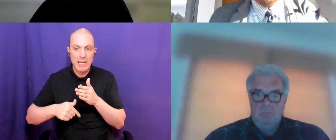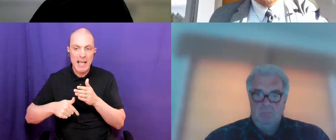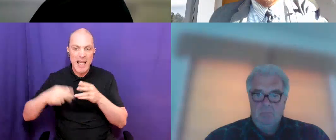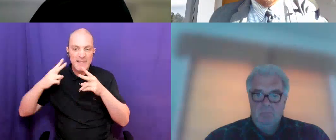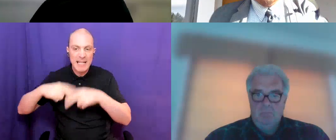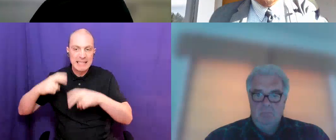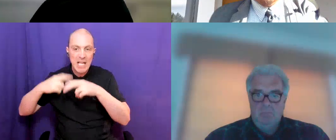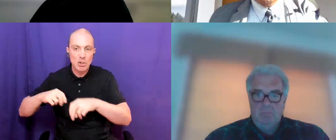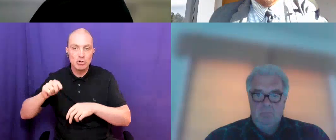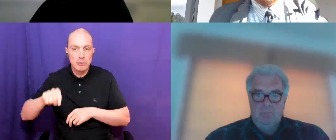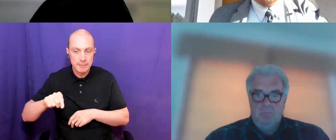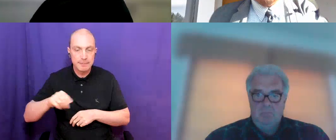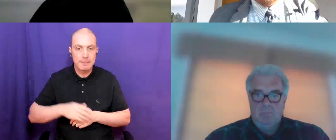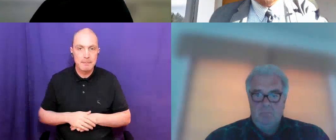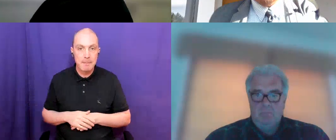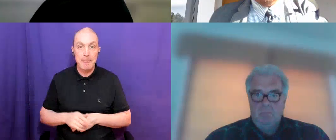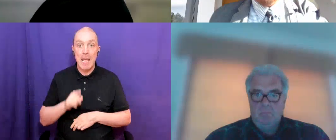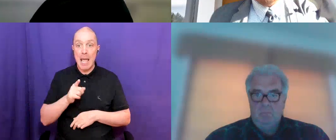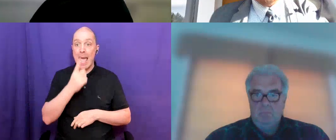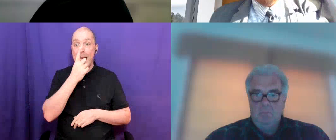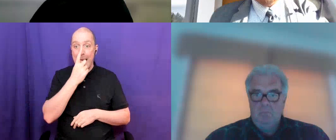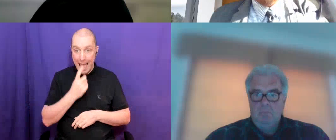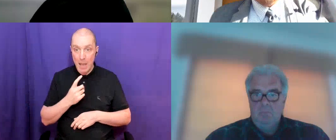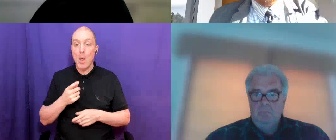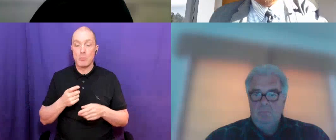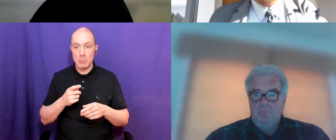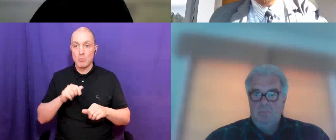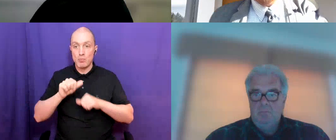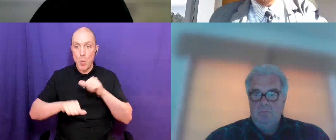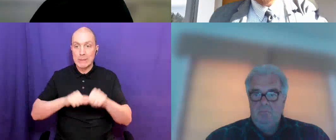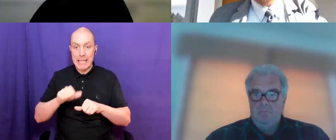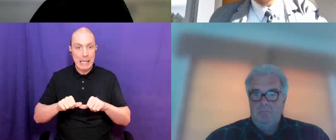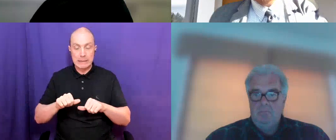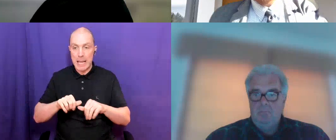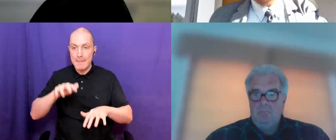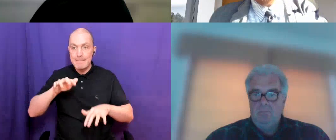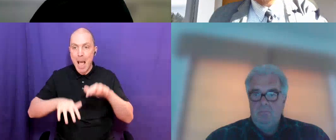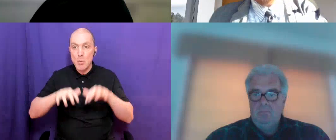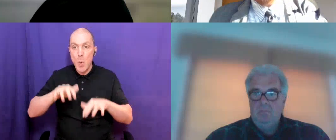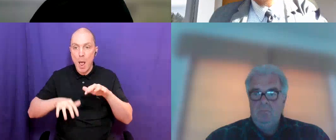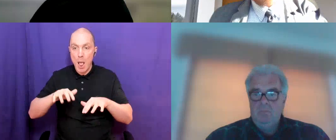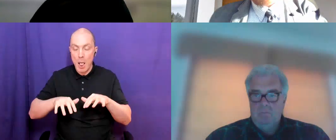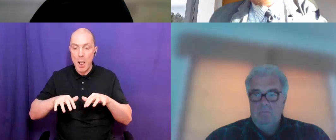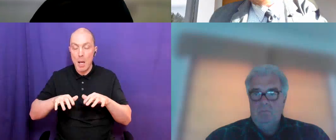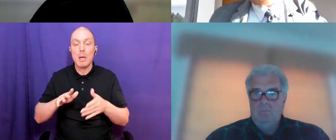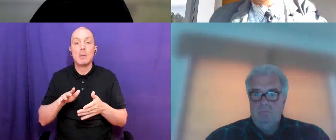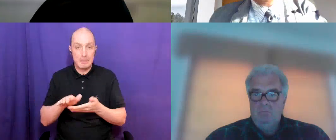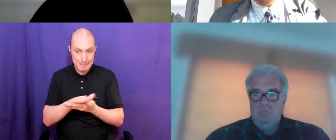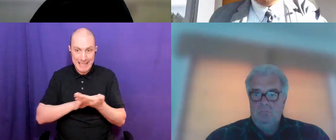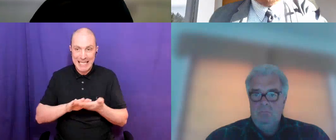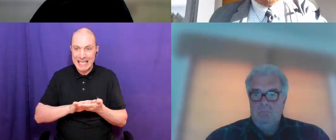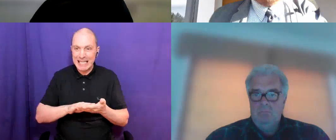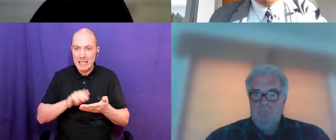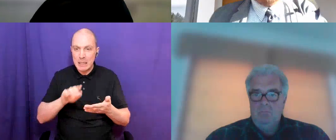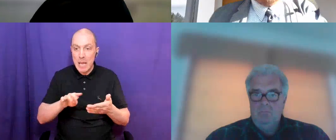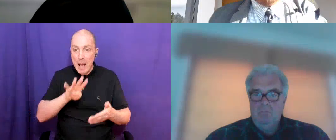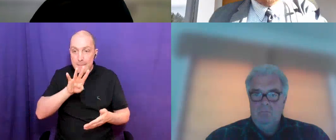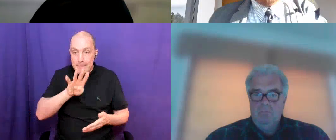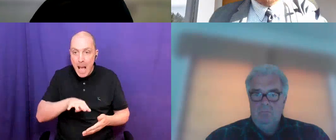also process manual entries, that is ballot papers which cannot be scanned due to a damaged barcode.